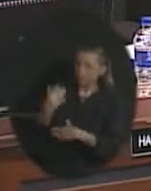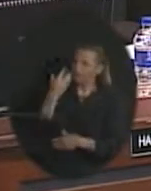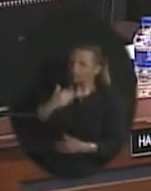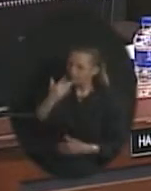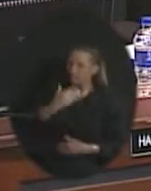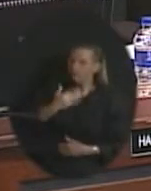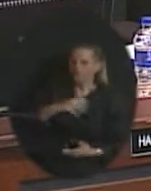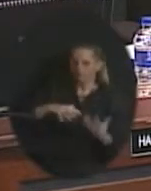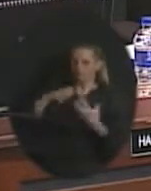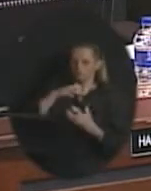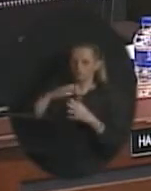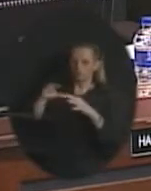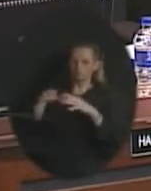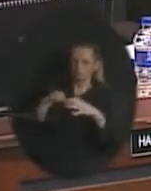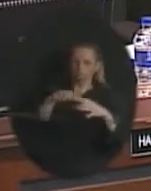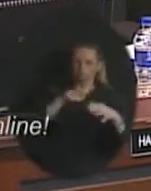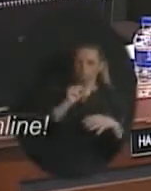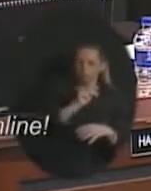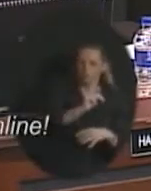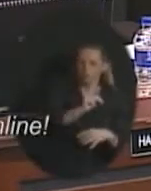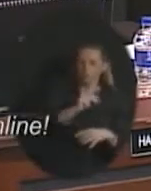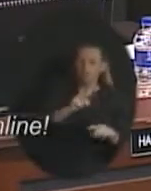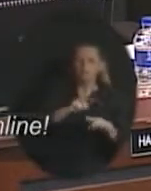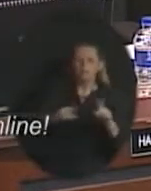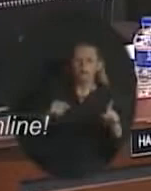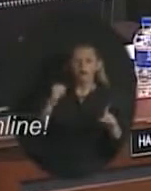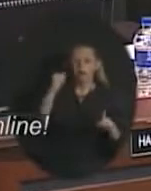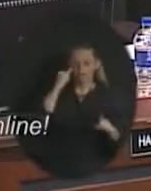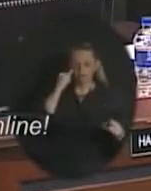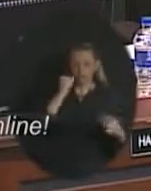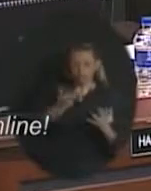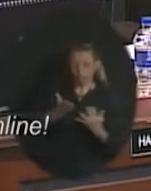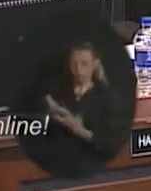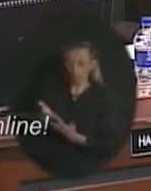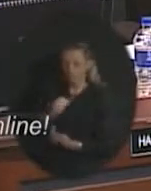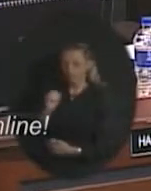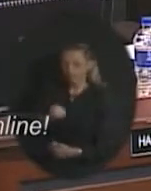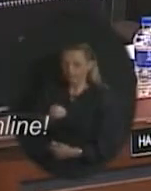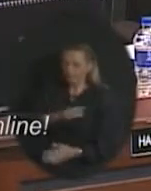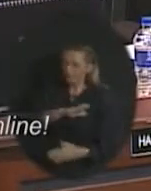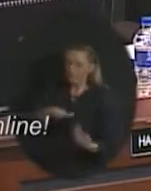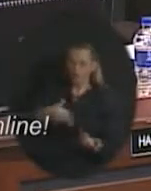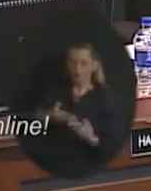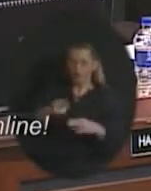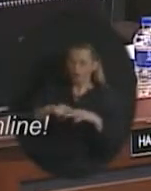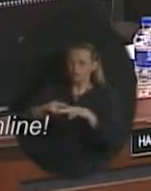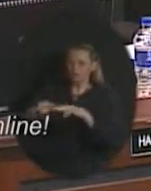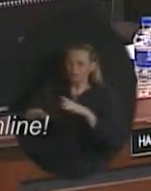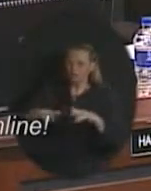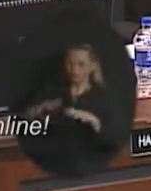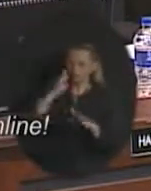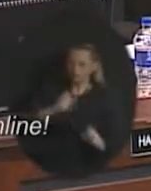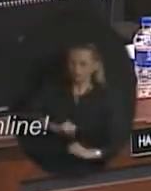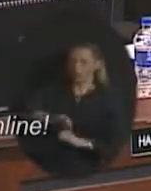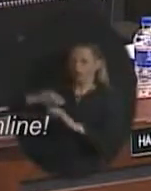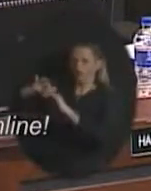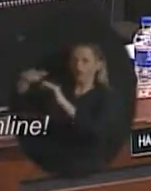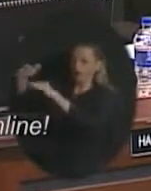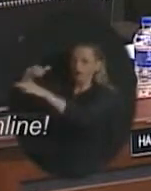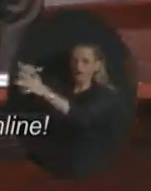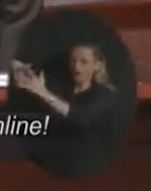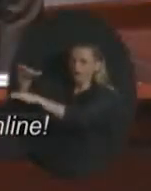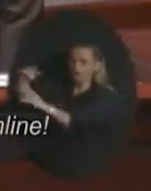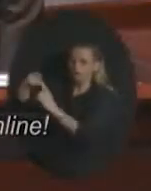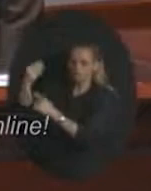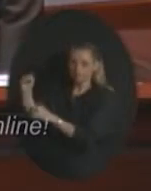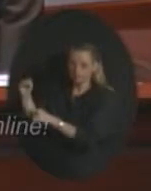us, but had it come through Olathe, all those chairs would be somewhere in Missouri. Yeah. Again, you have to have it and make that call very early. There